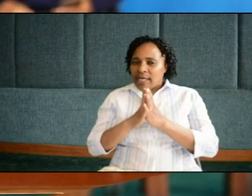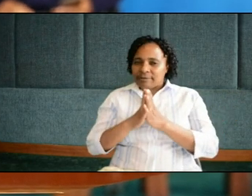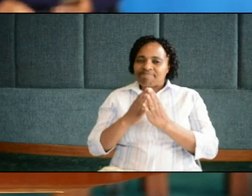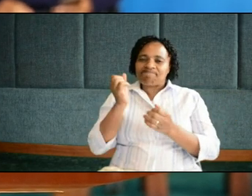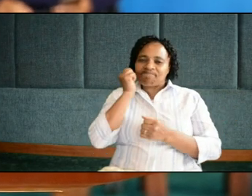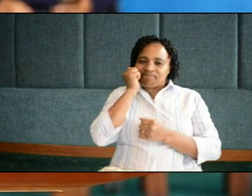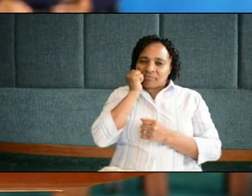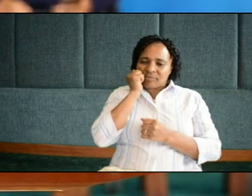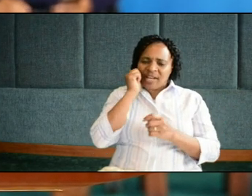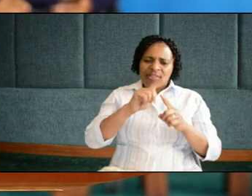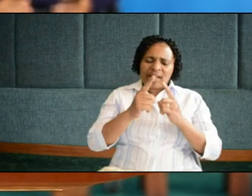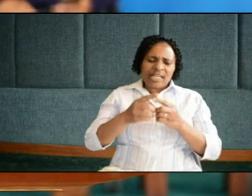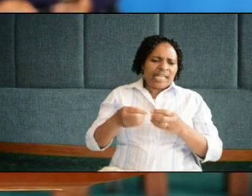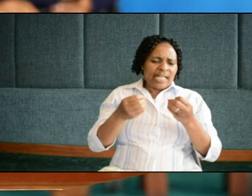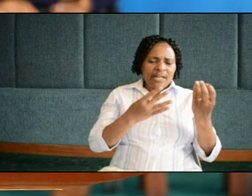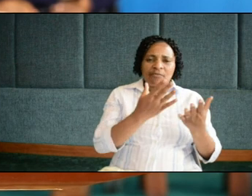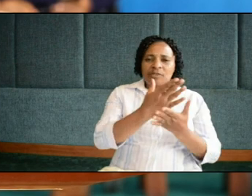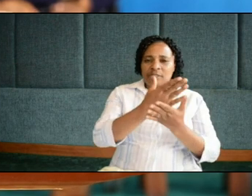offered to